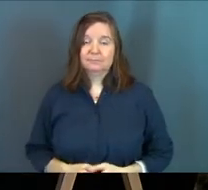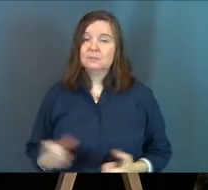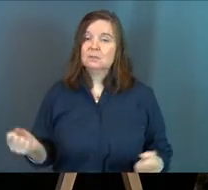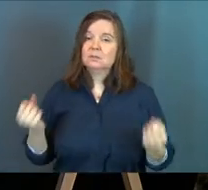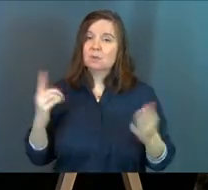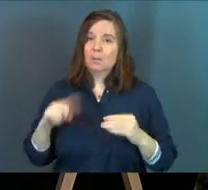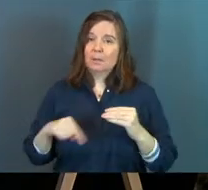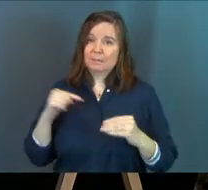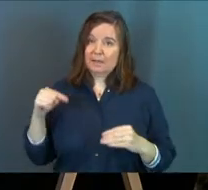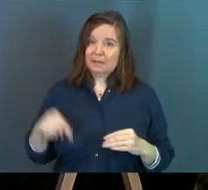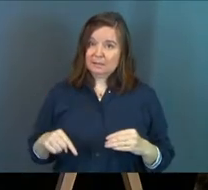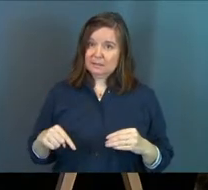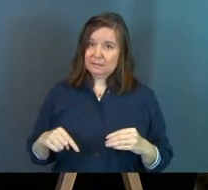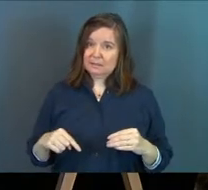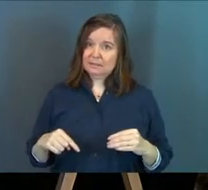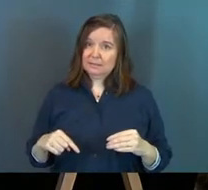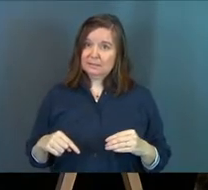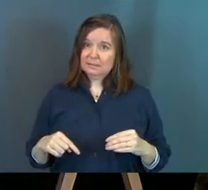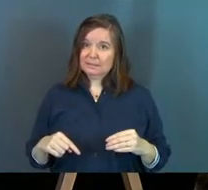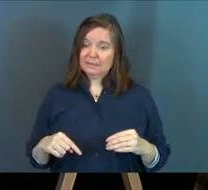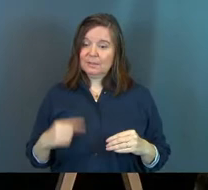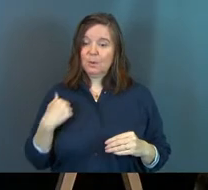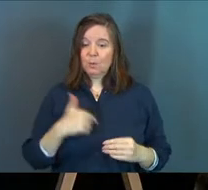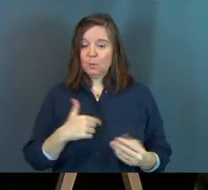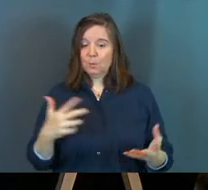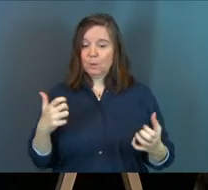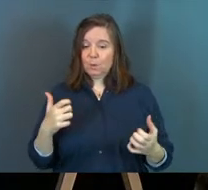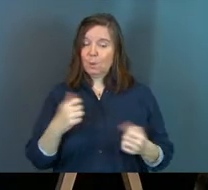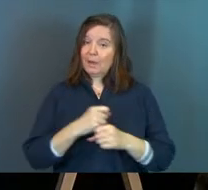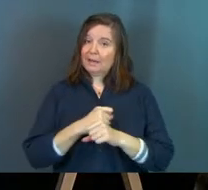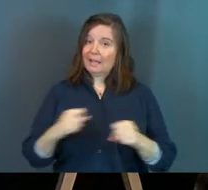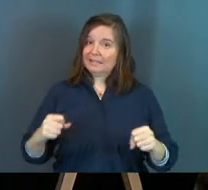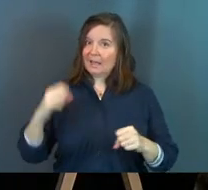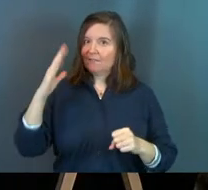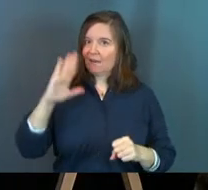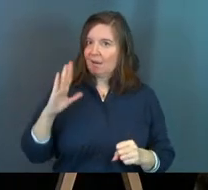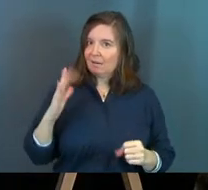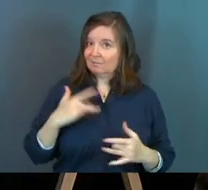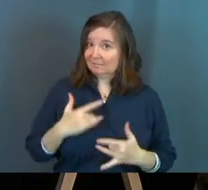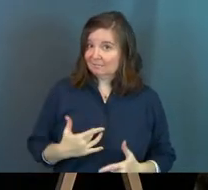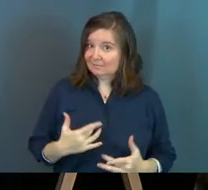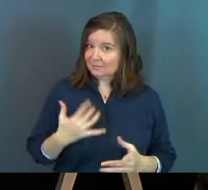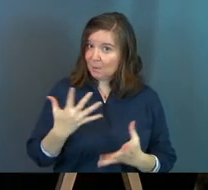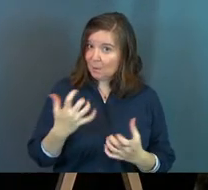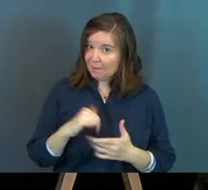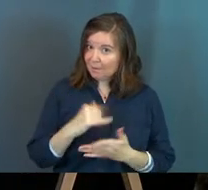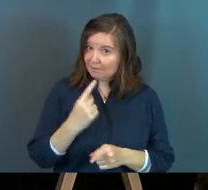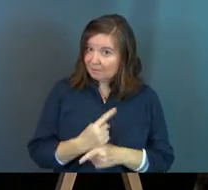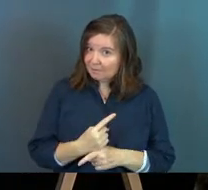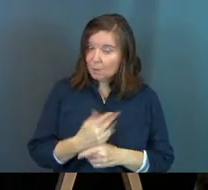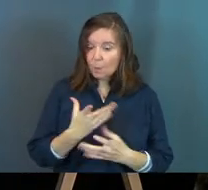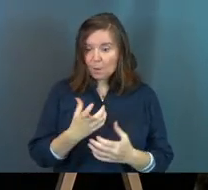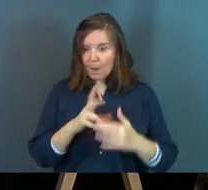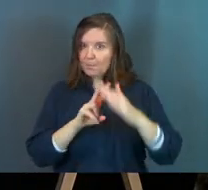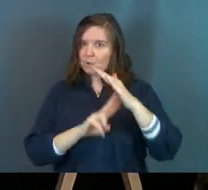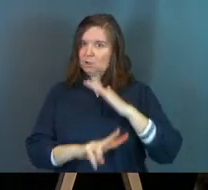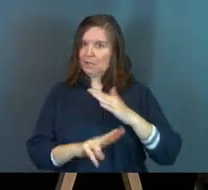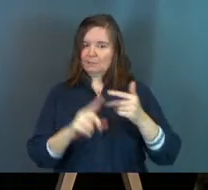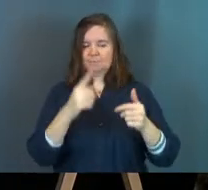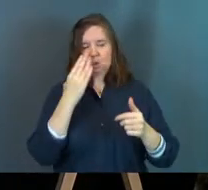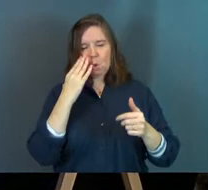So much about this. We want a safe God, don't we? We want a predictable